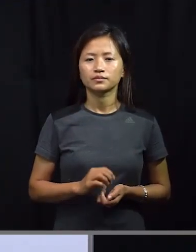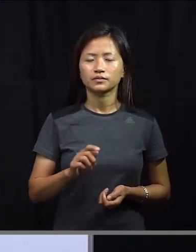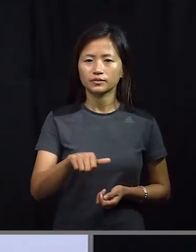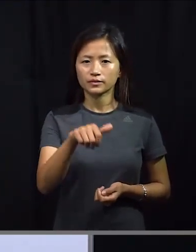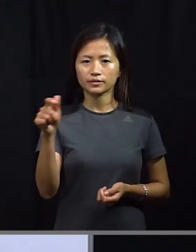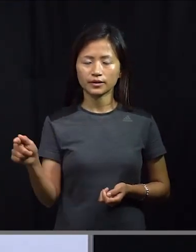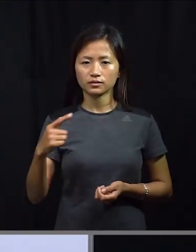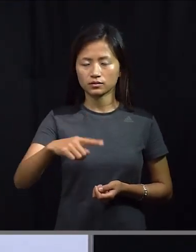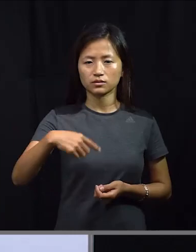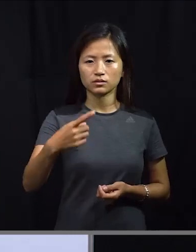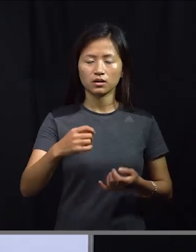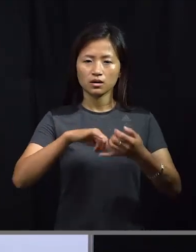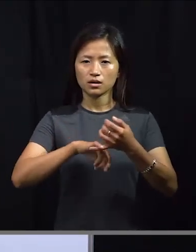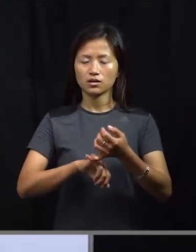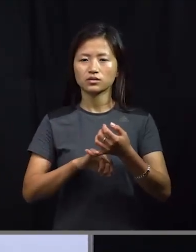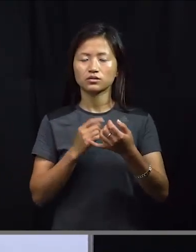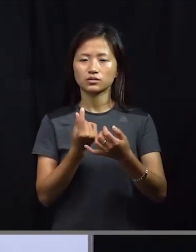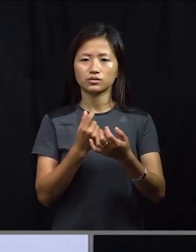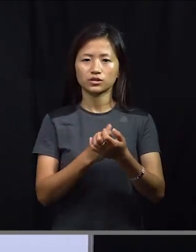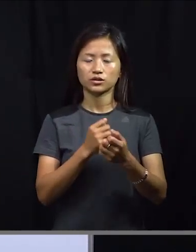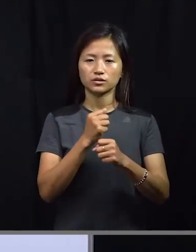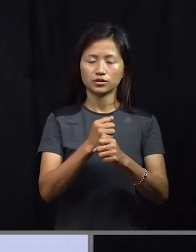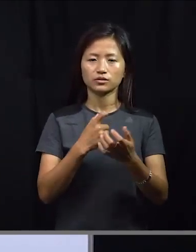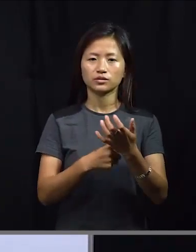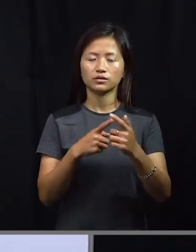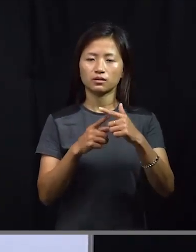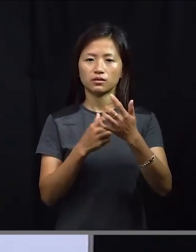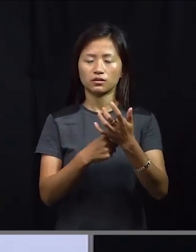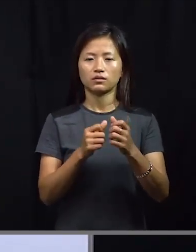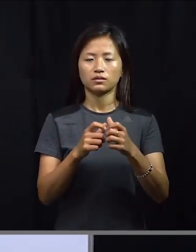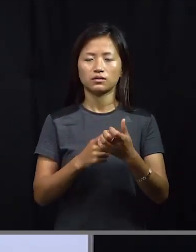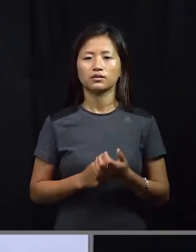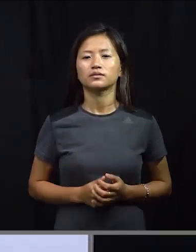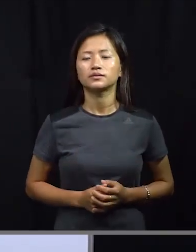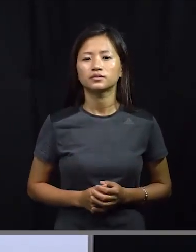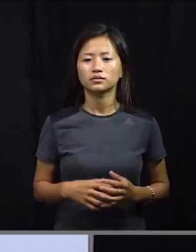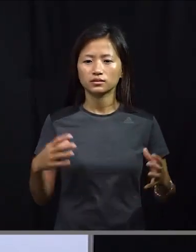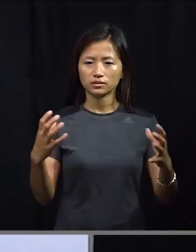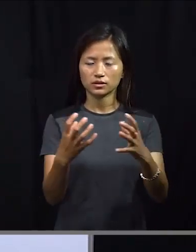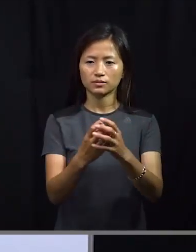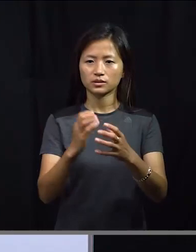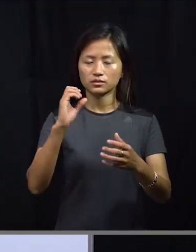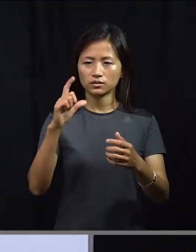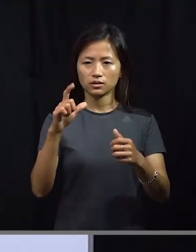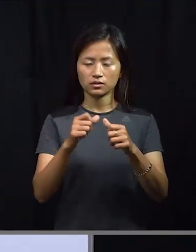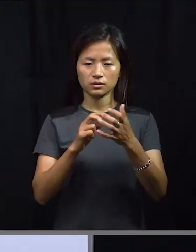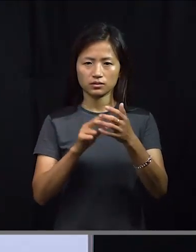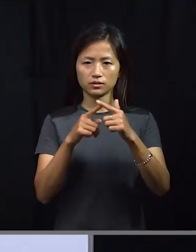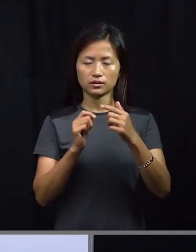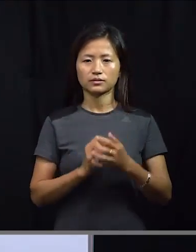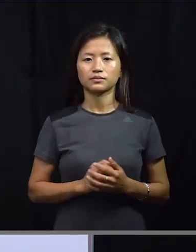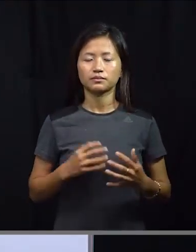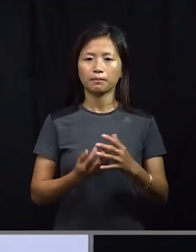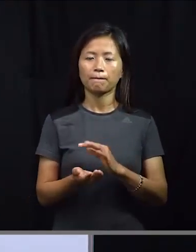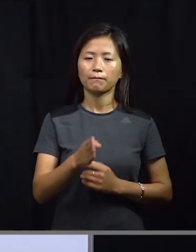is called as Sagutra, okay. Sagutra, which means the same clan lineage, which means you belong